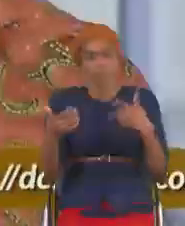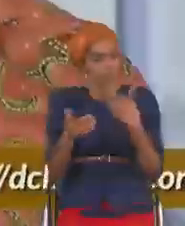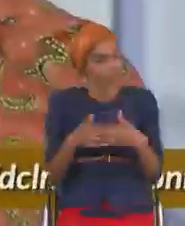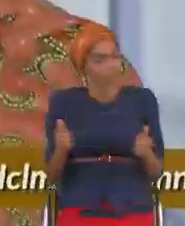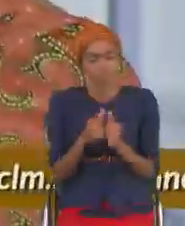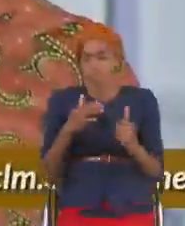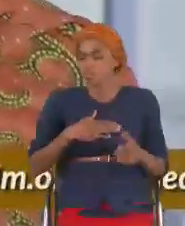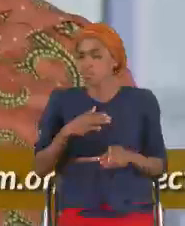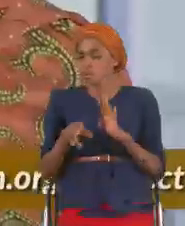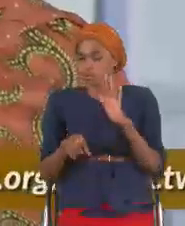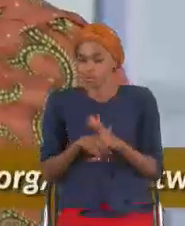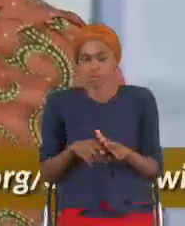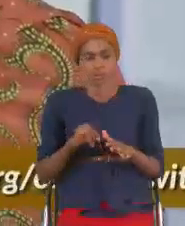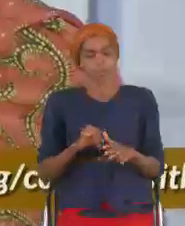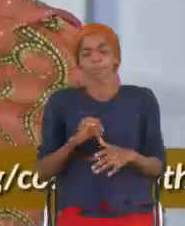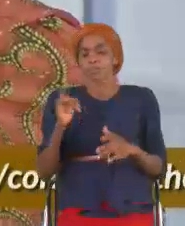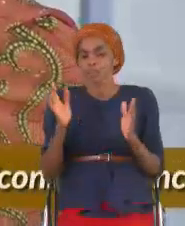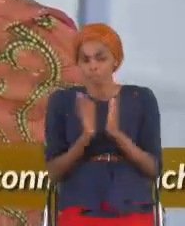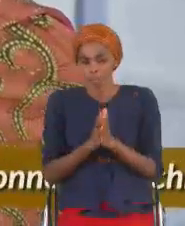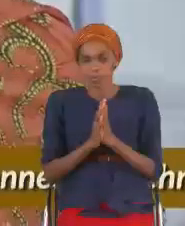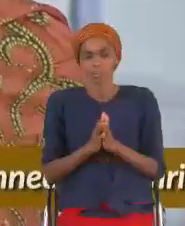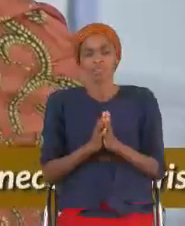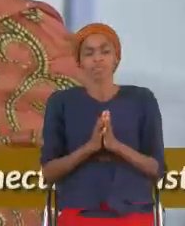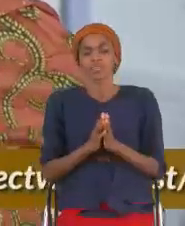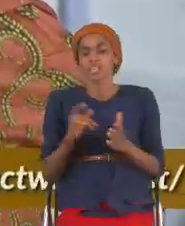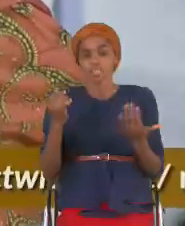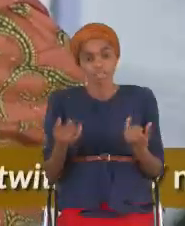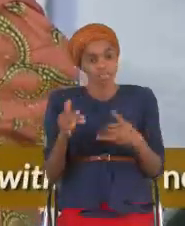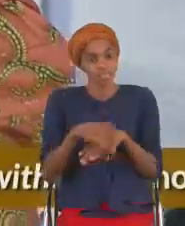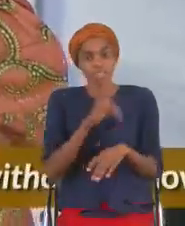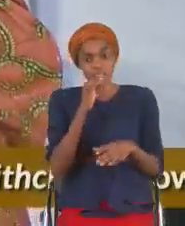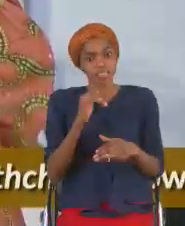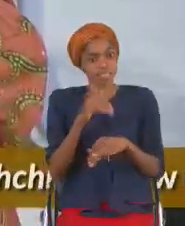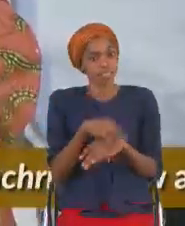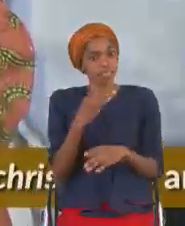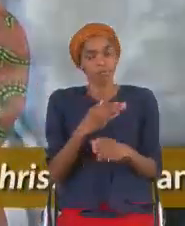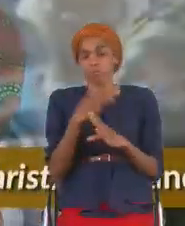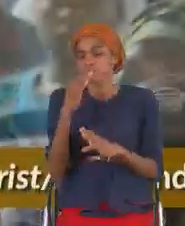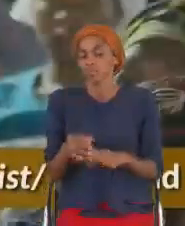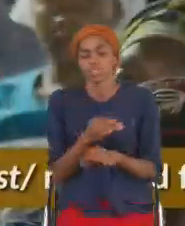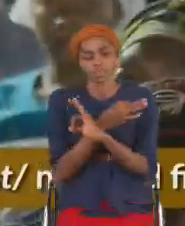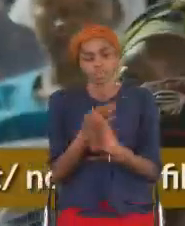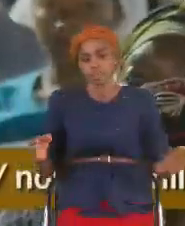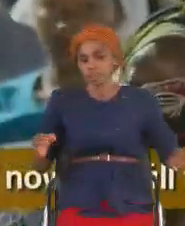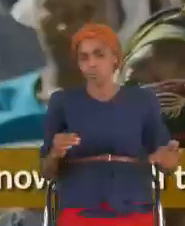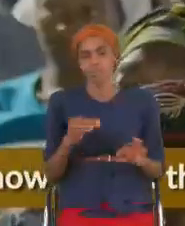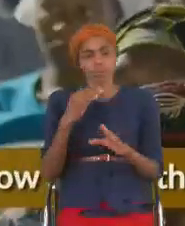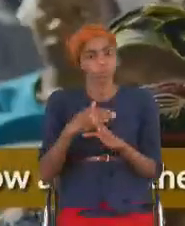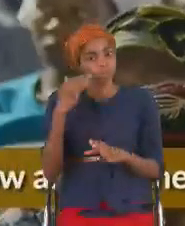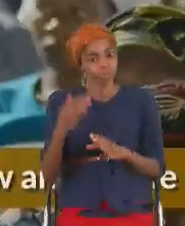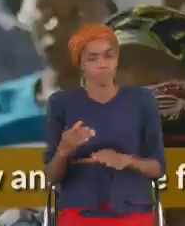my oppression. Remember, tonight is a night of total liberation. Total